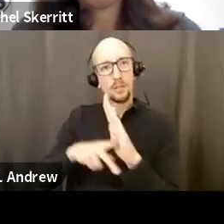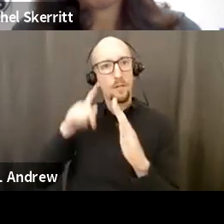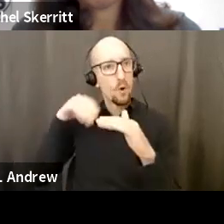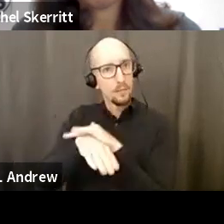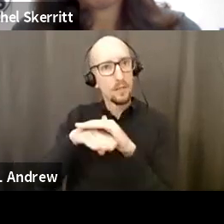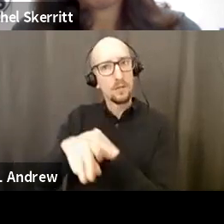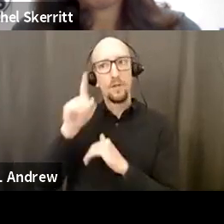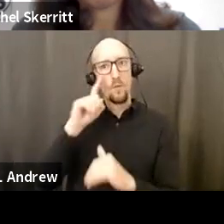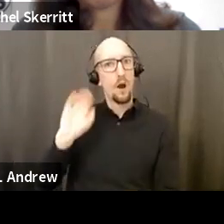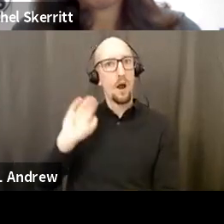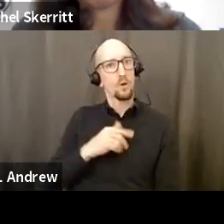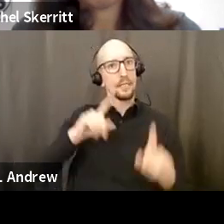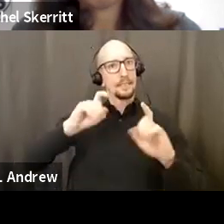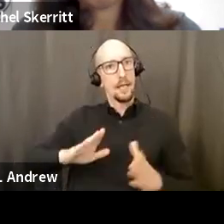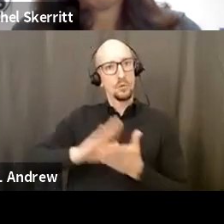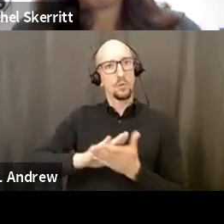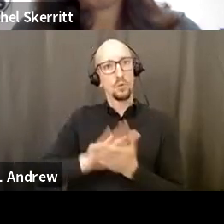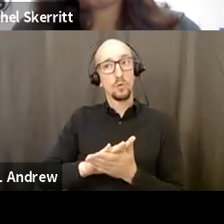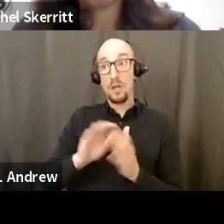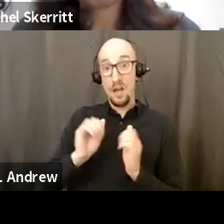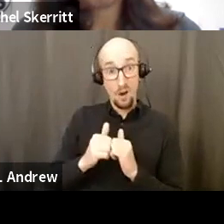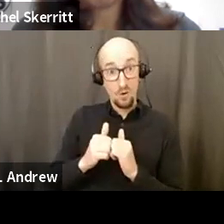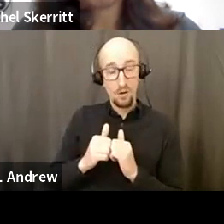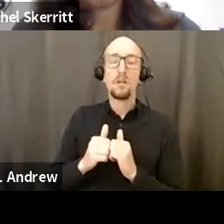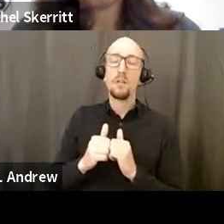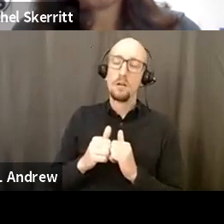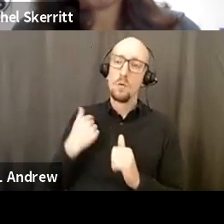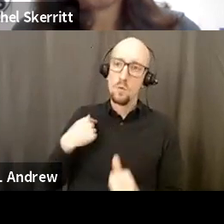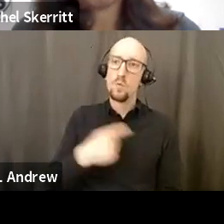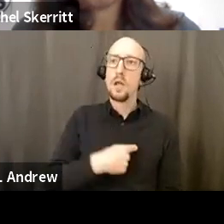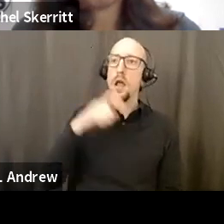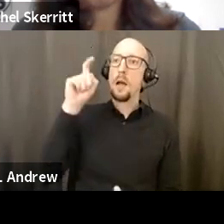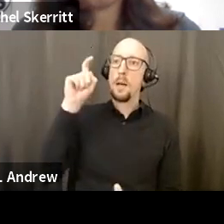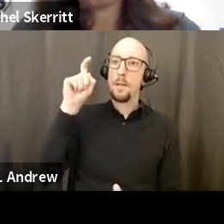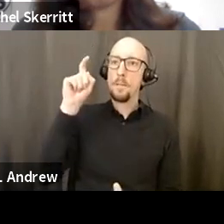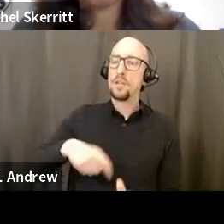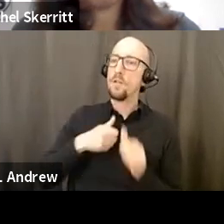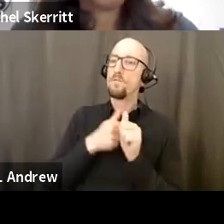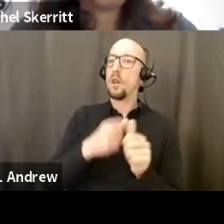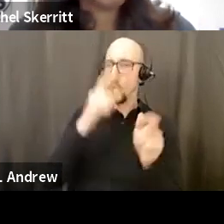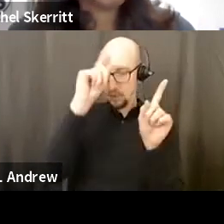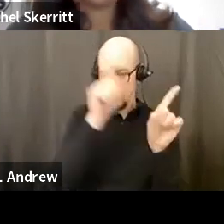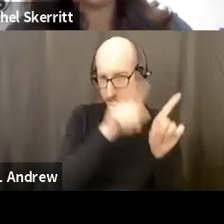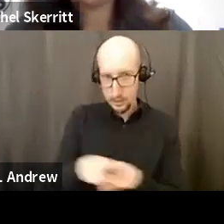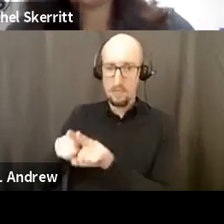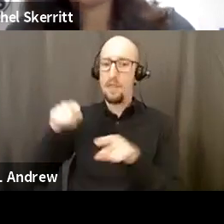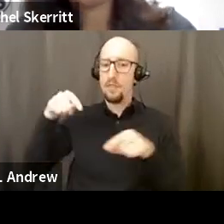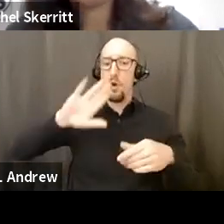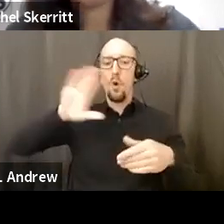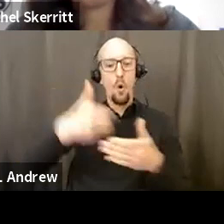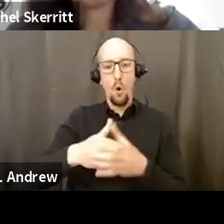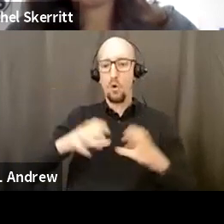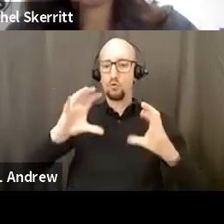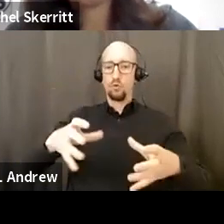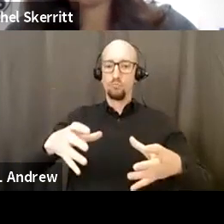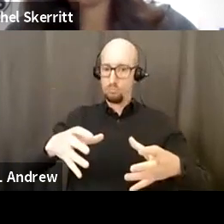the city's exam schools would be as expressed through the consensus of this body, precisely